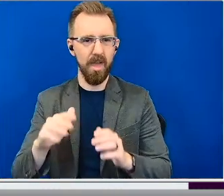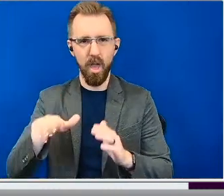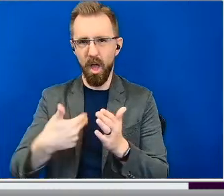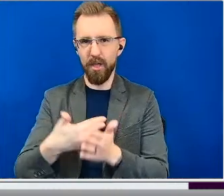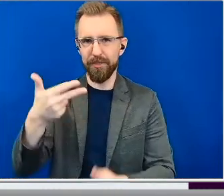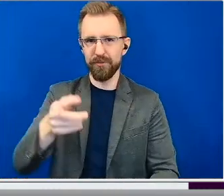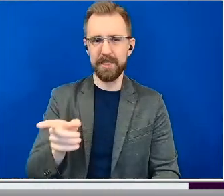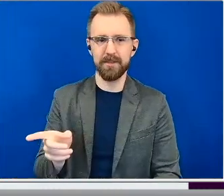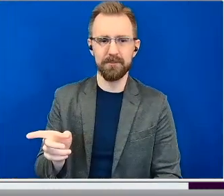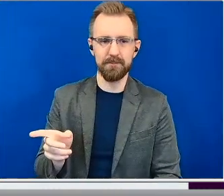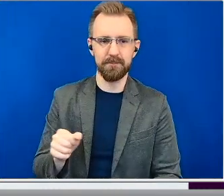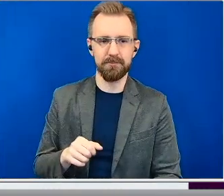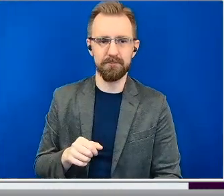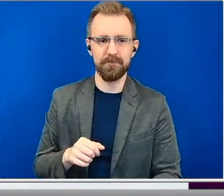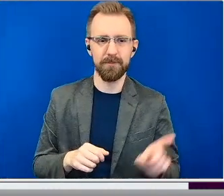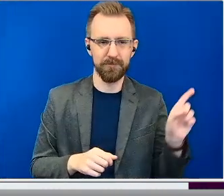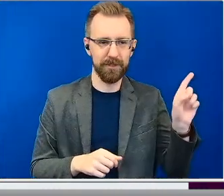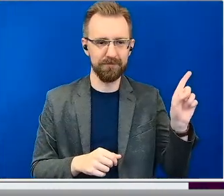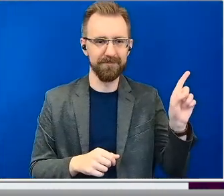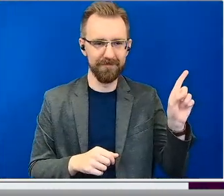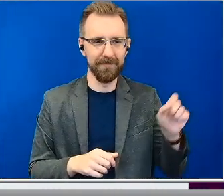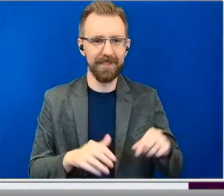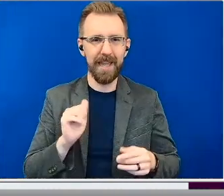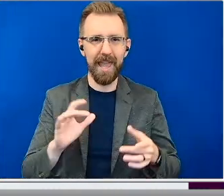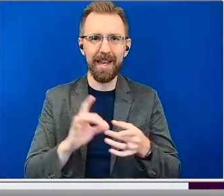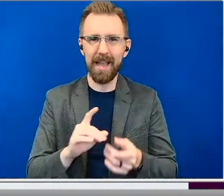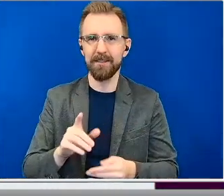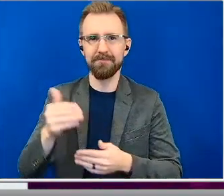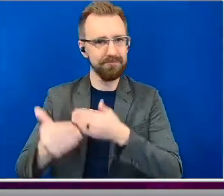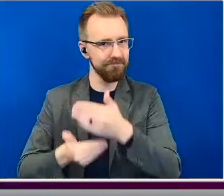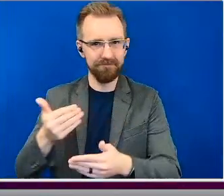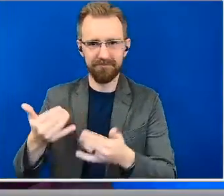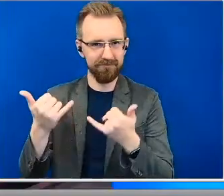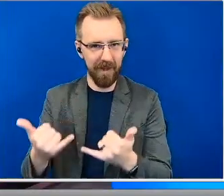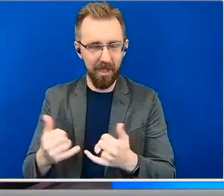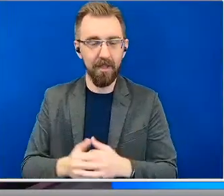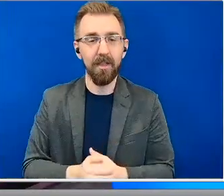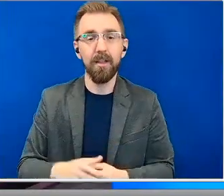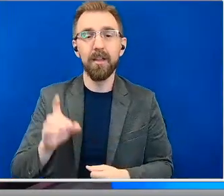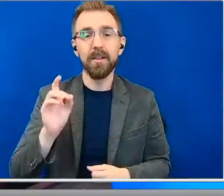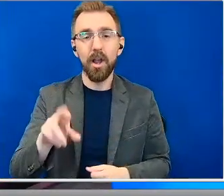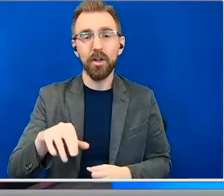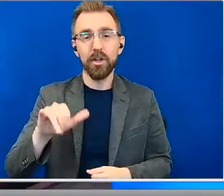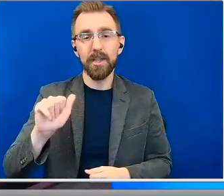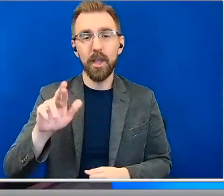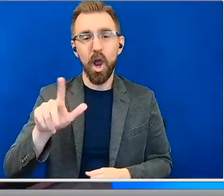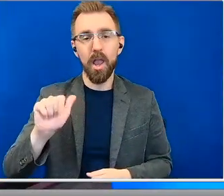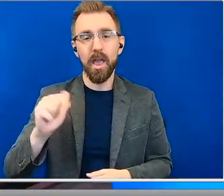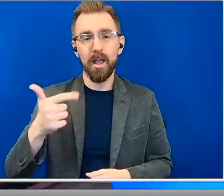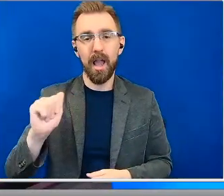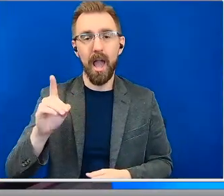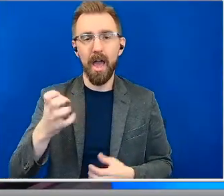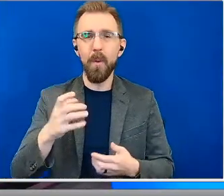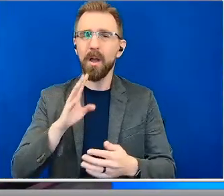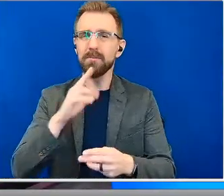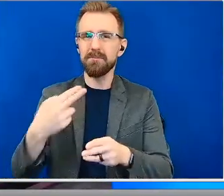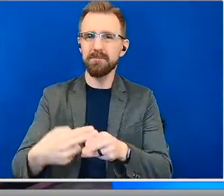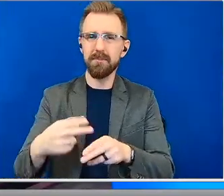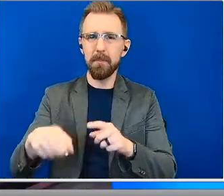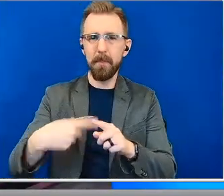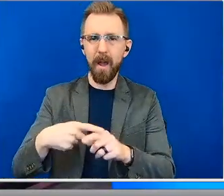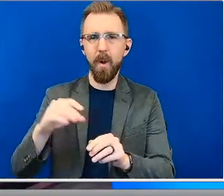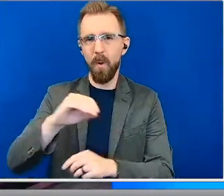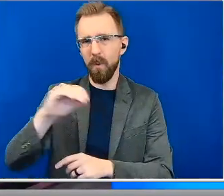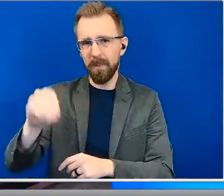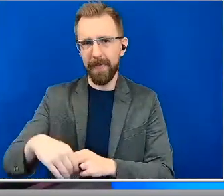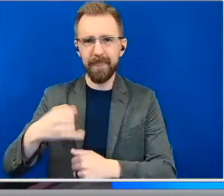connect with us in real time. So, Dr. Yarlagadda, I want to talk to you about the Olathe campus because it is so important, you